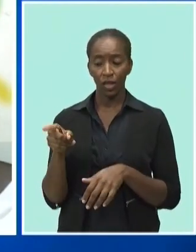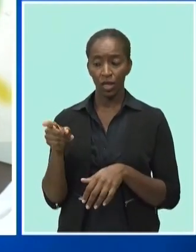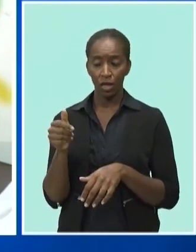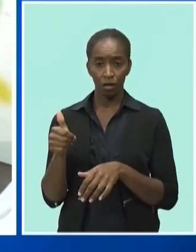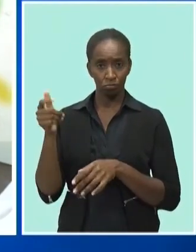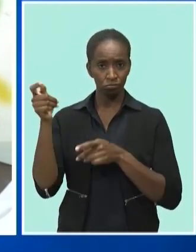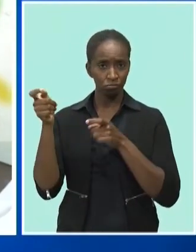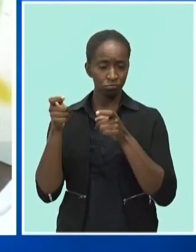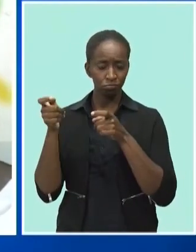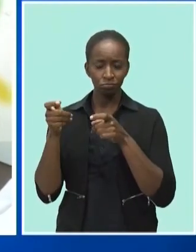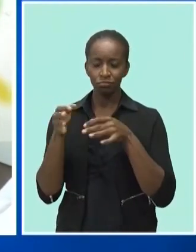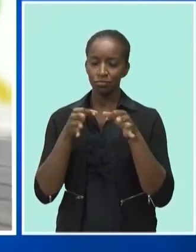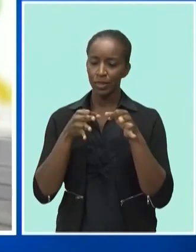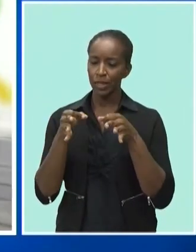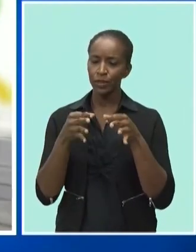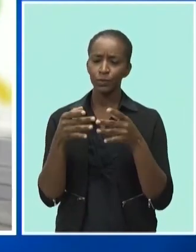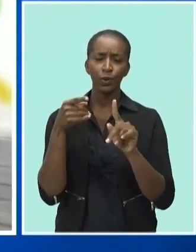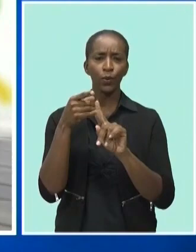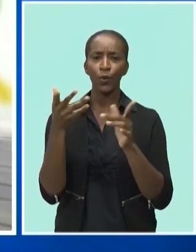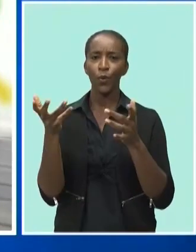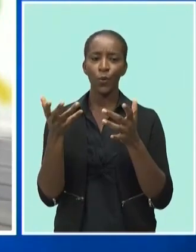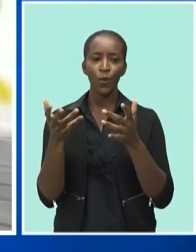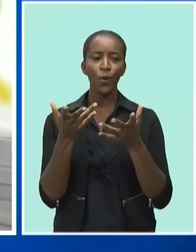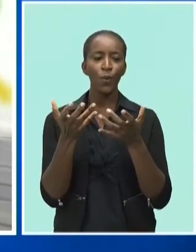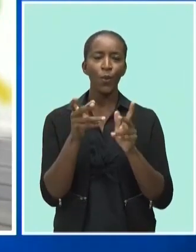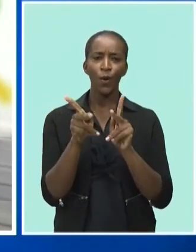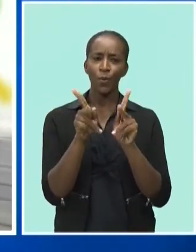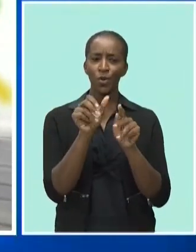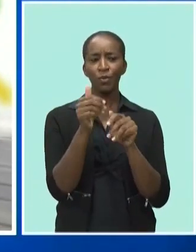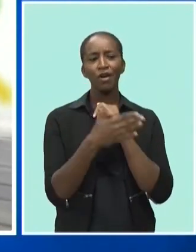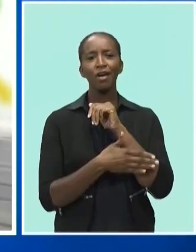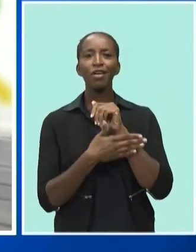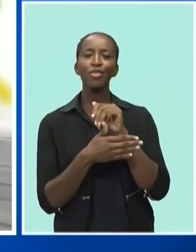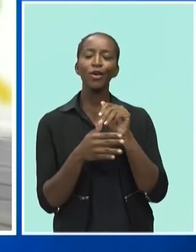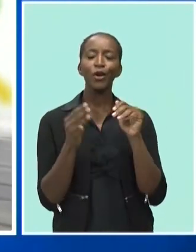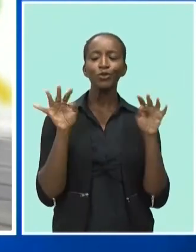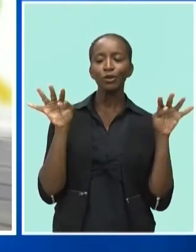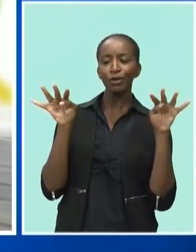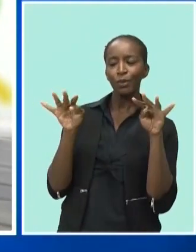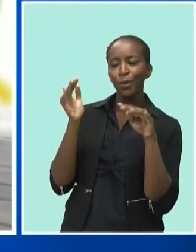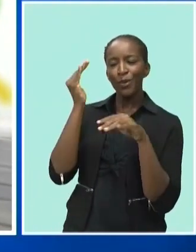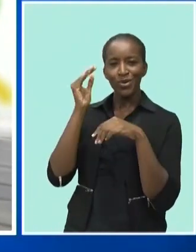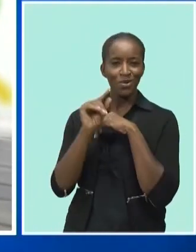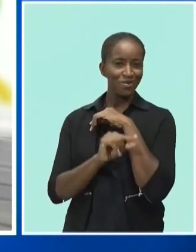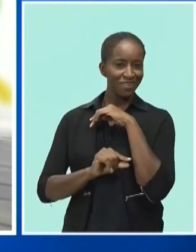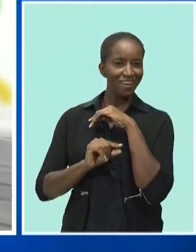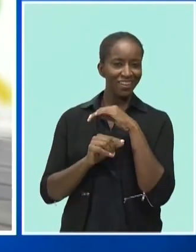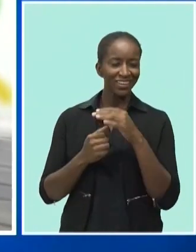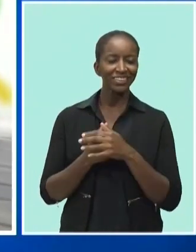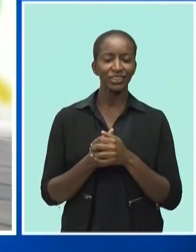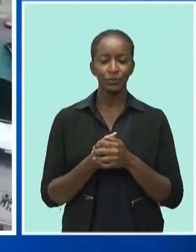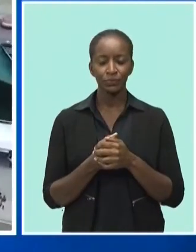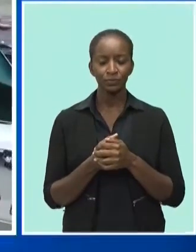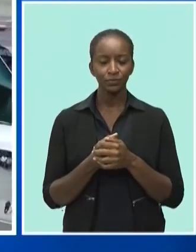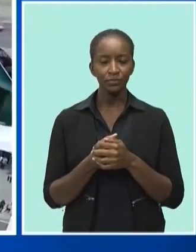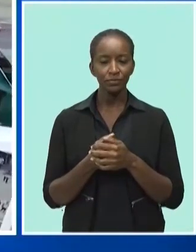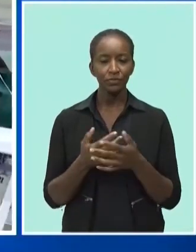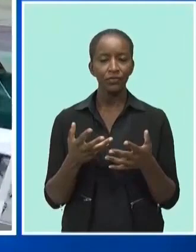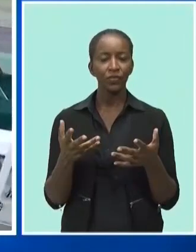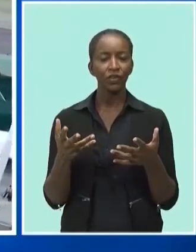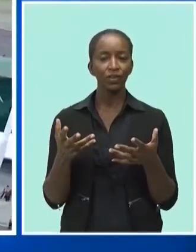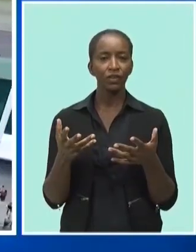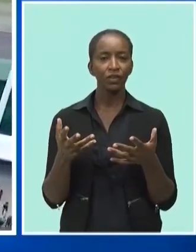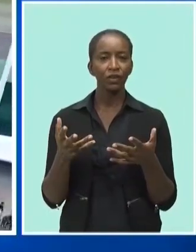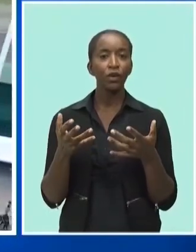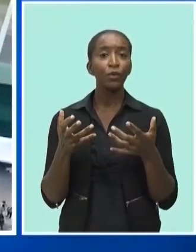highlight Guyana on the world map. Bollers told Nightly News that the Guyana Carnival is intended to further expand tourism and show